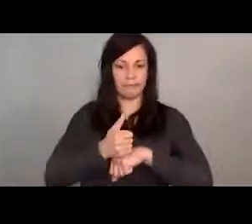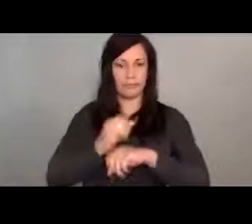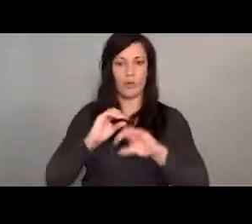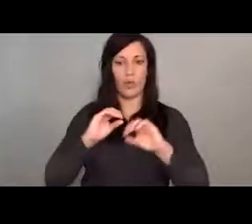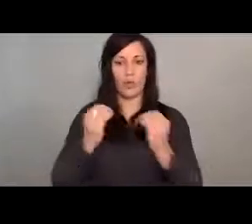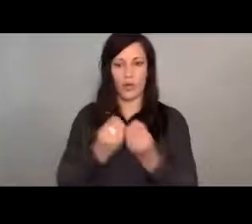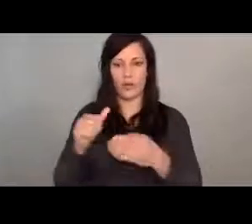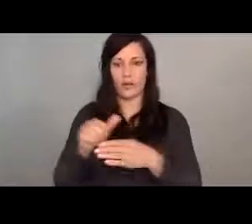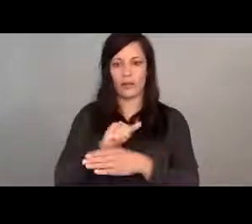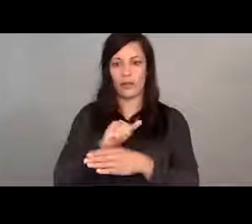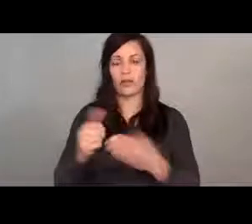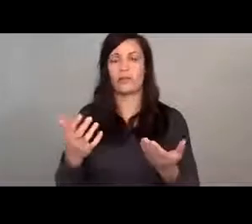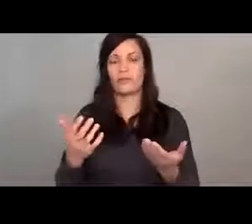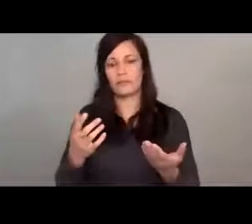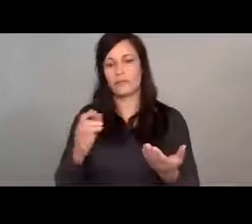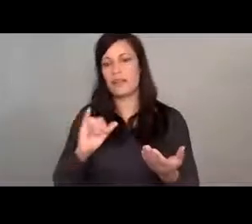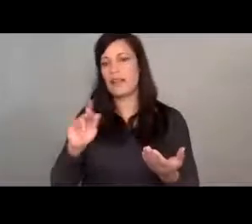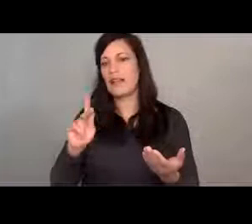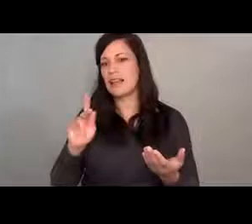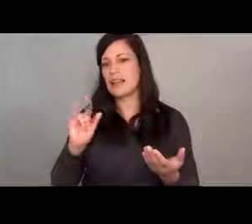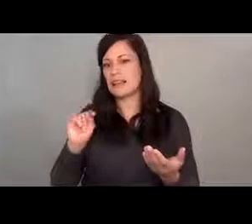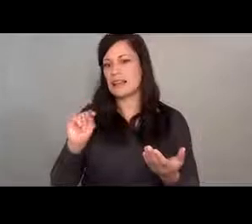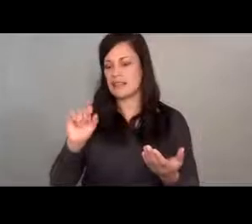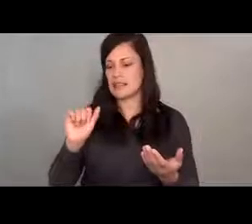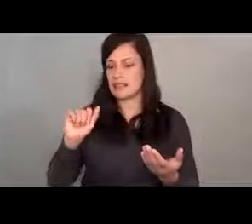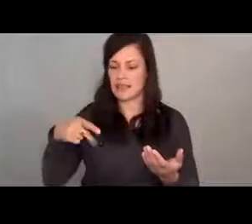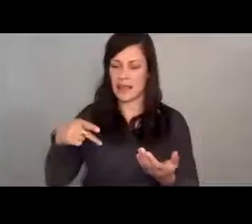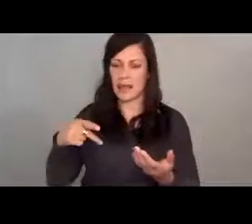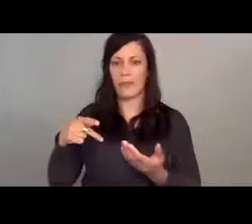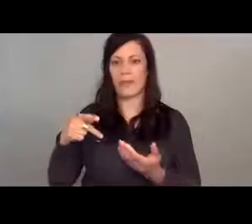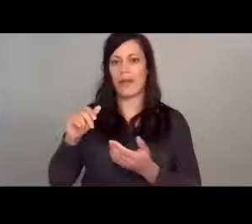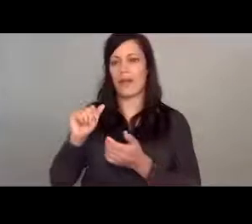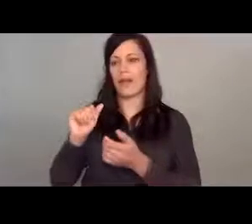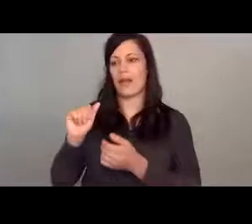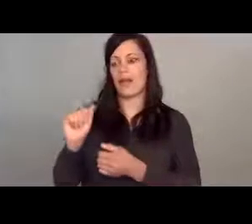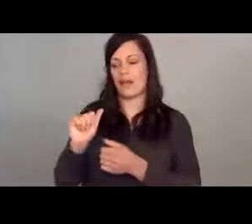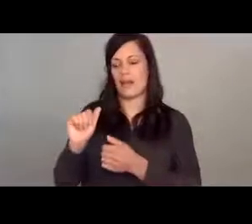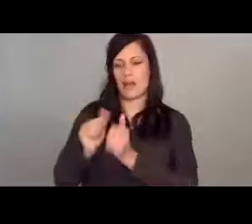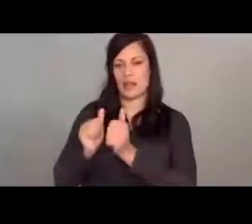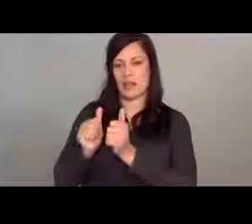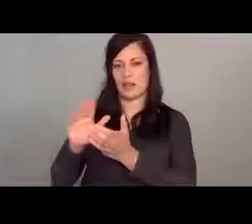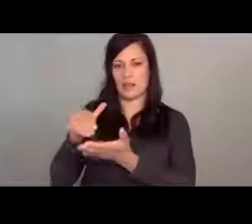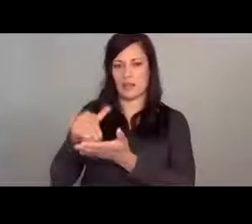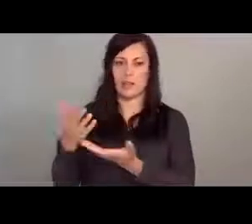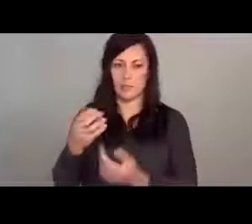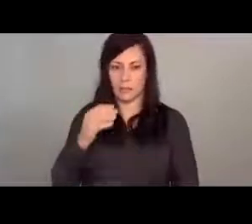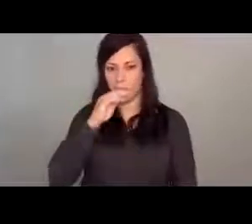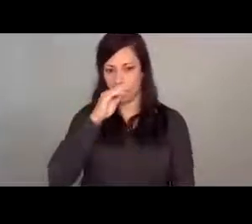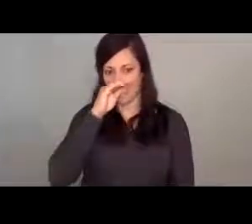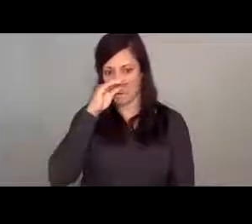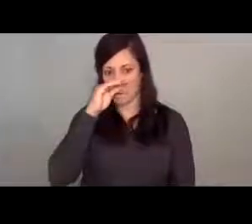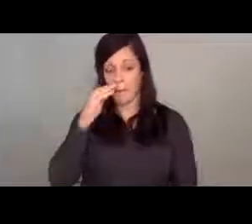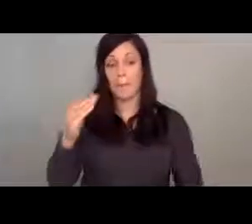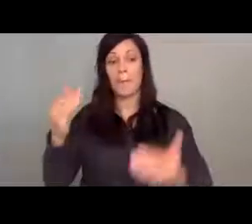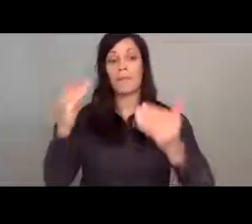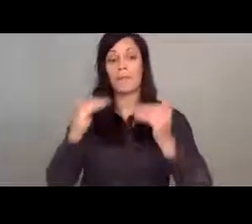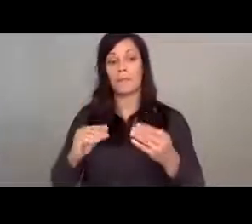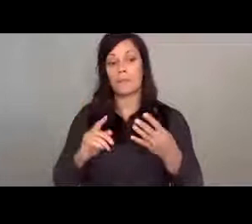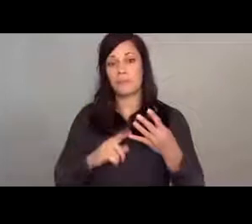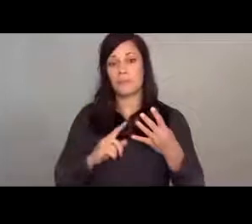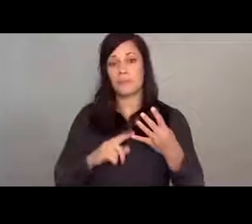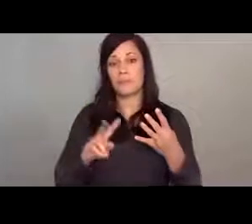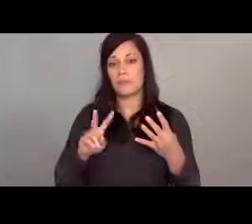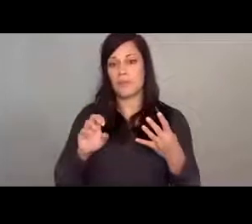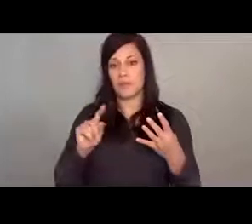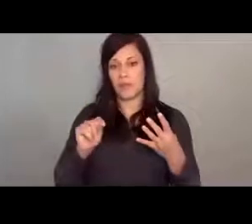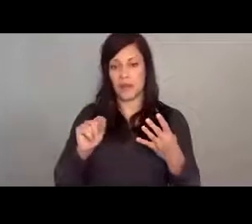the Kitsap Tennis and Athletic Center. And then lastly, we have veterans organizations. So these